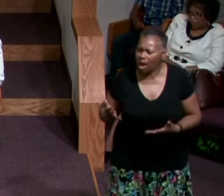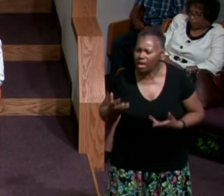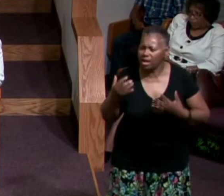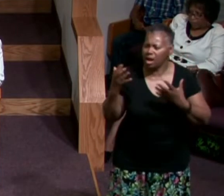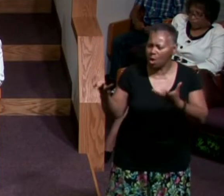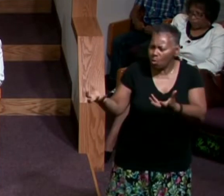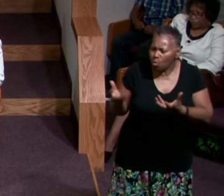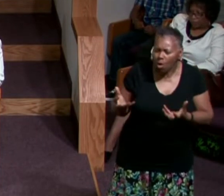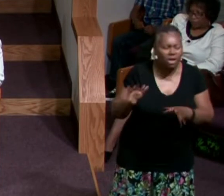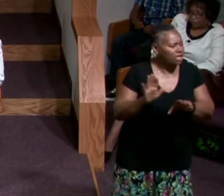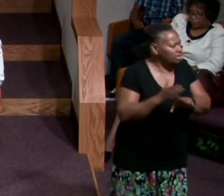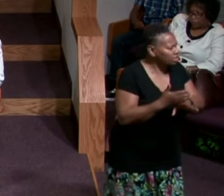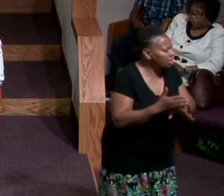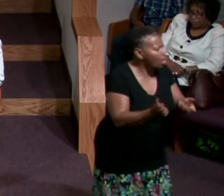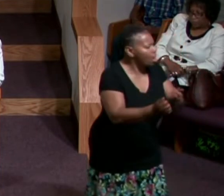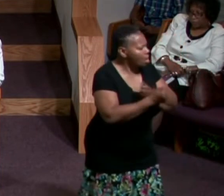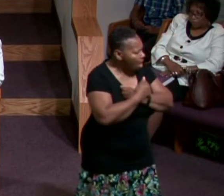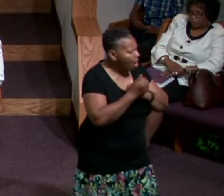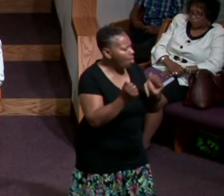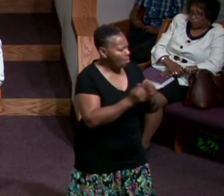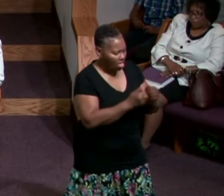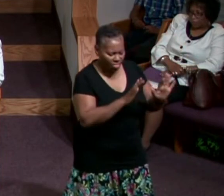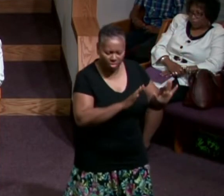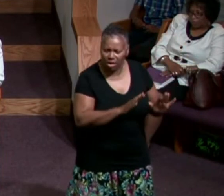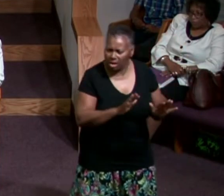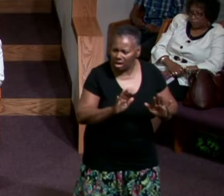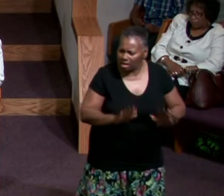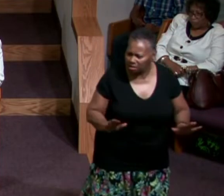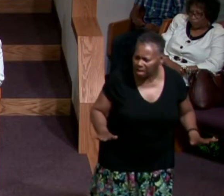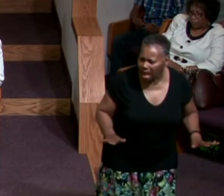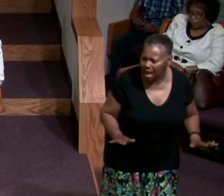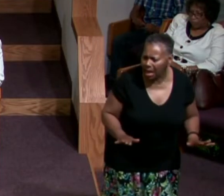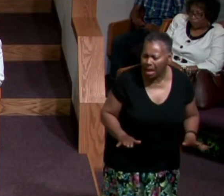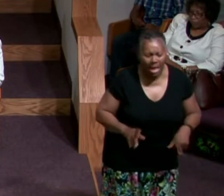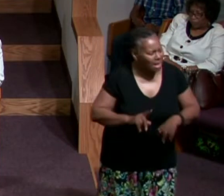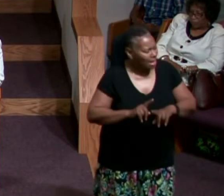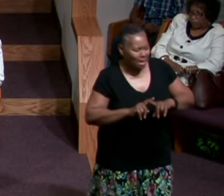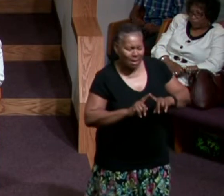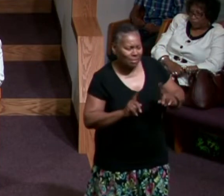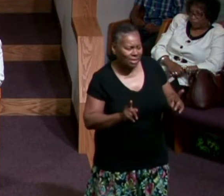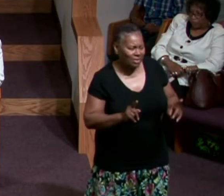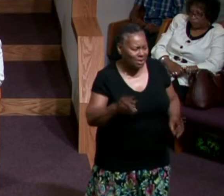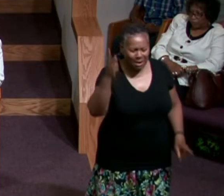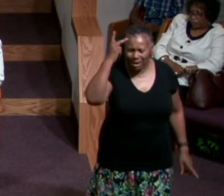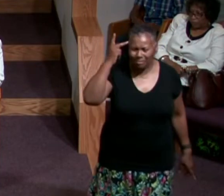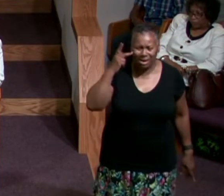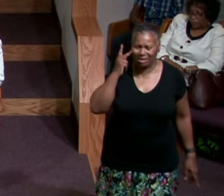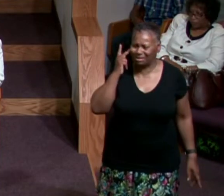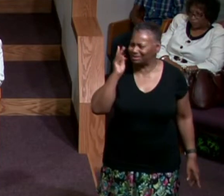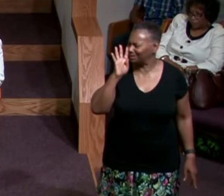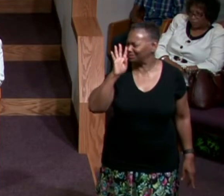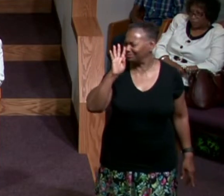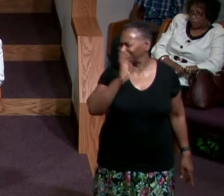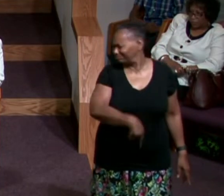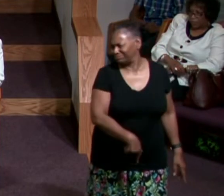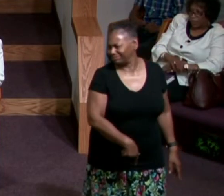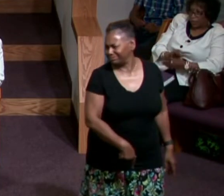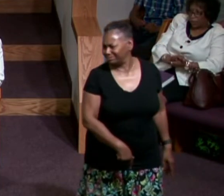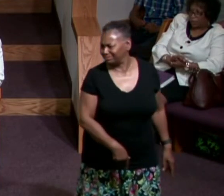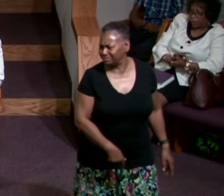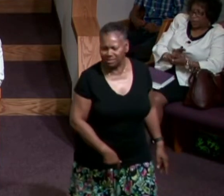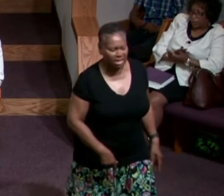love with some child. And unfortunately, there are biological parents who could care less about the child they